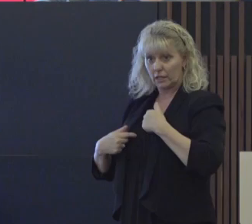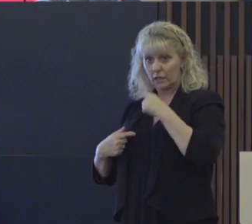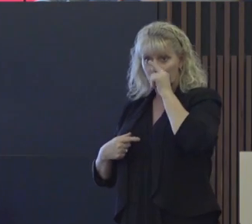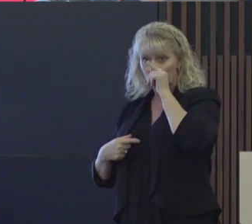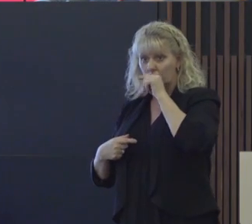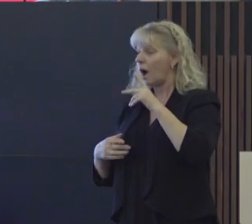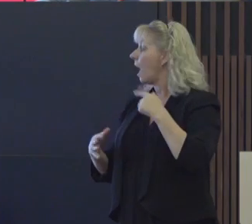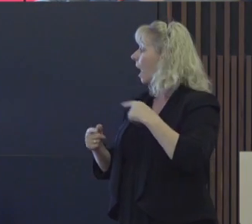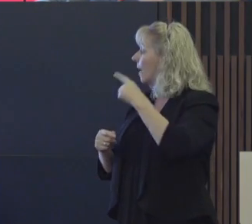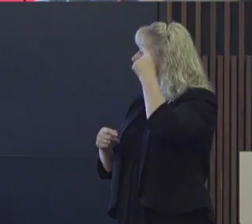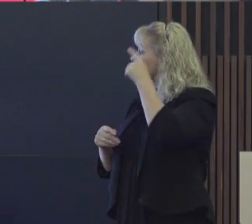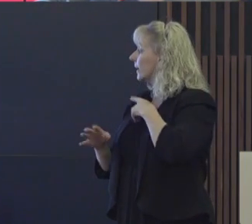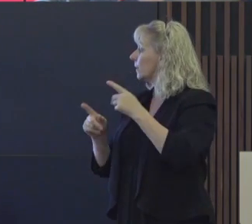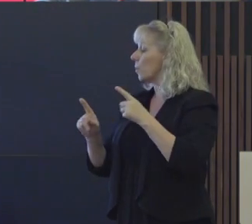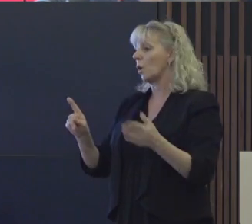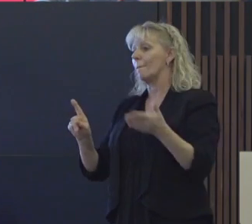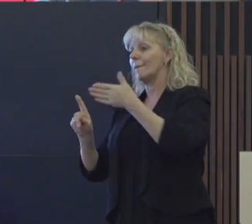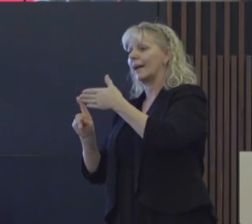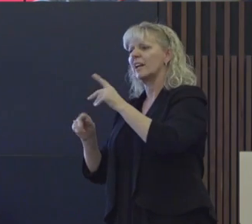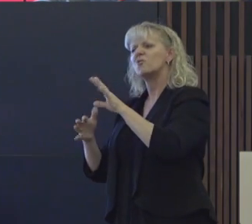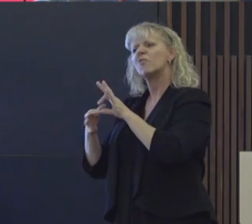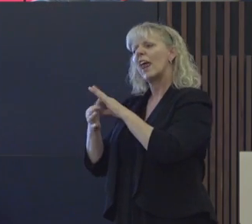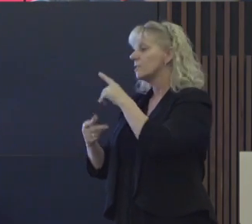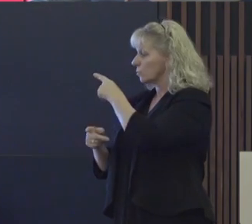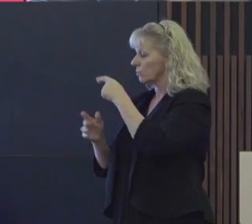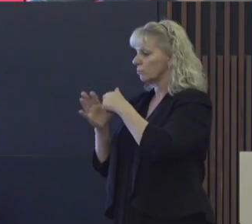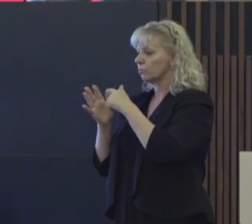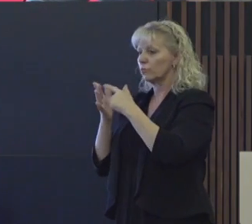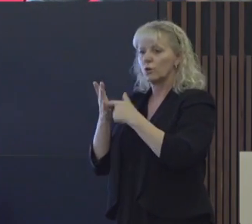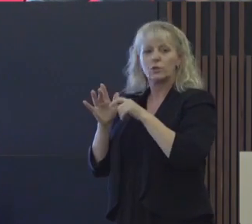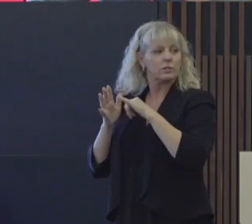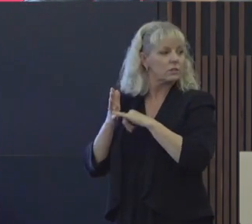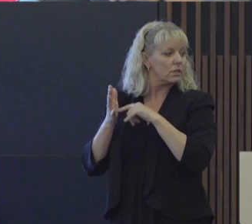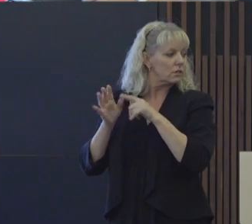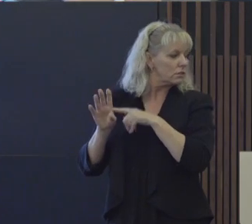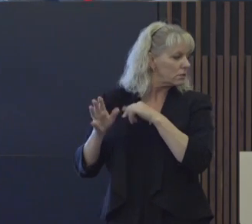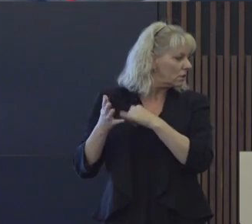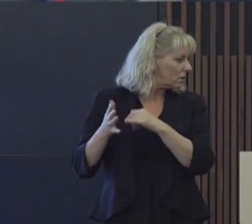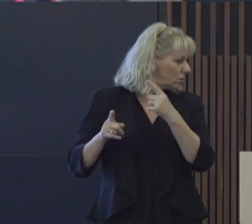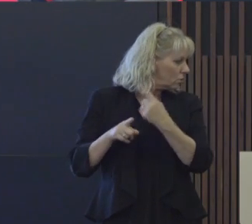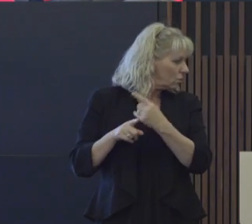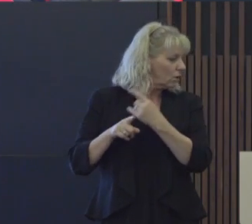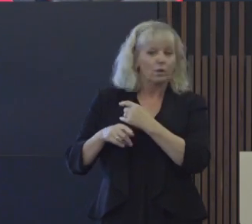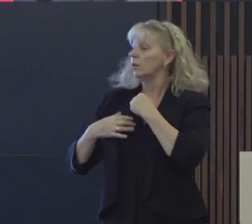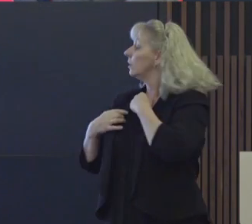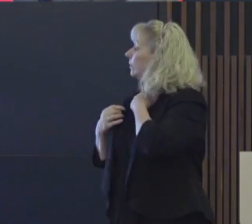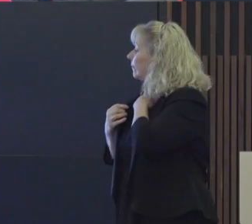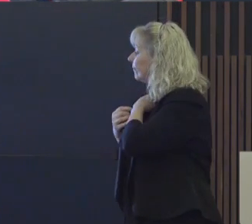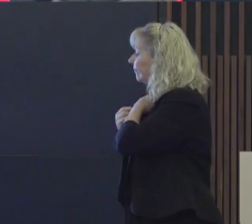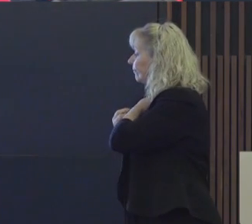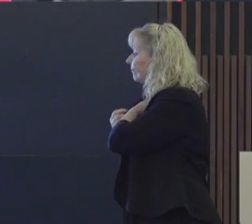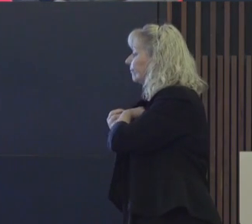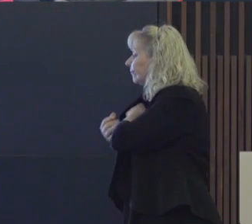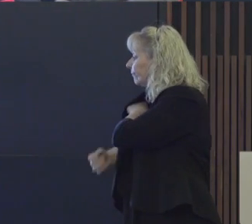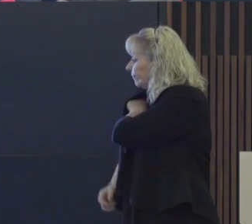Look, I think what it goes back to, and it relates to what Kairsty said as well, because... Oh, there's a switch, maybe. Sorry, I think there's a switch here, Steve.